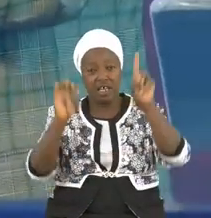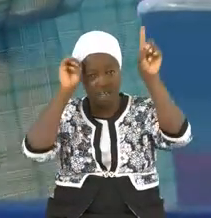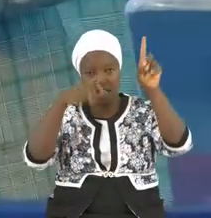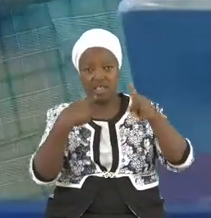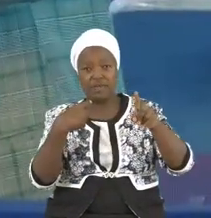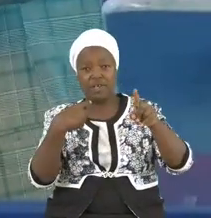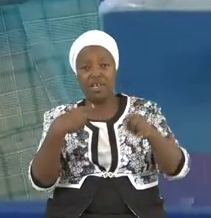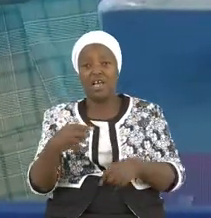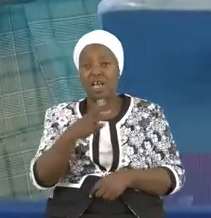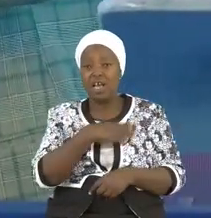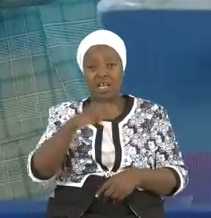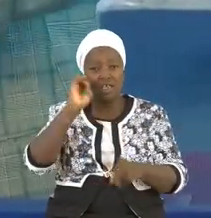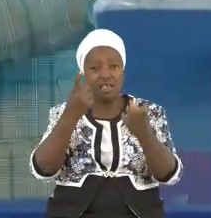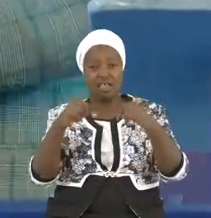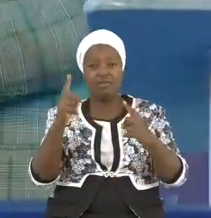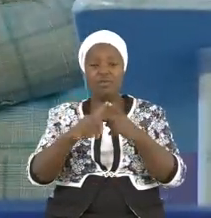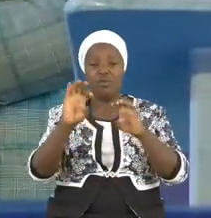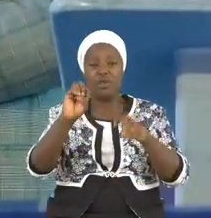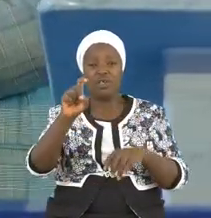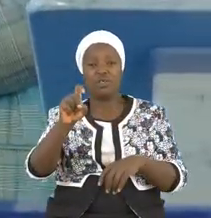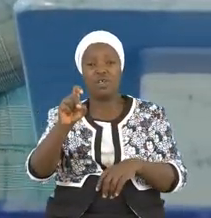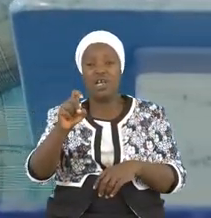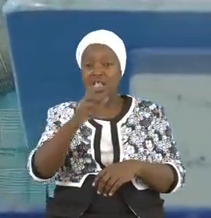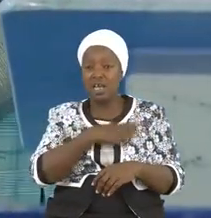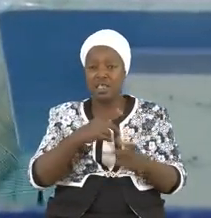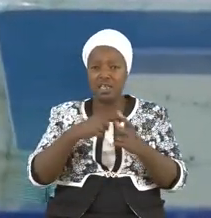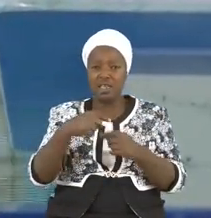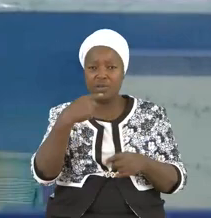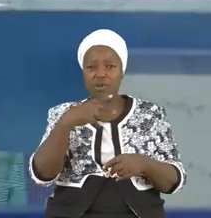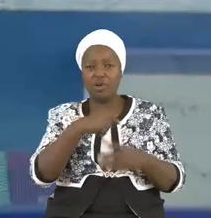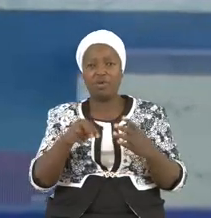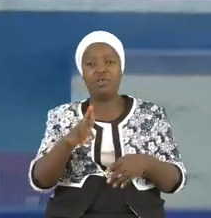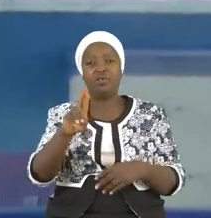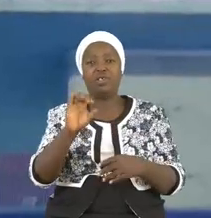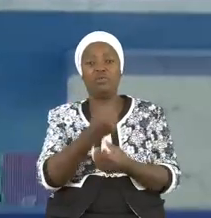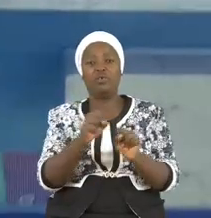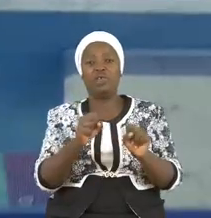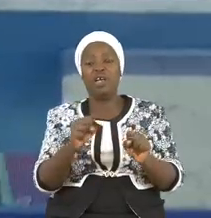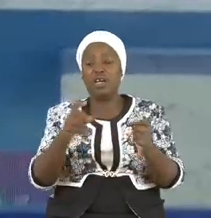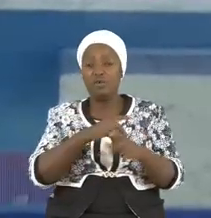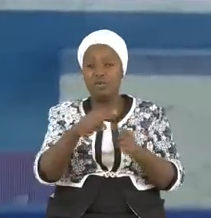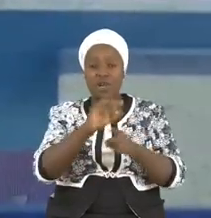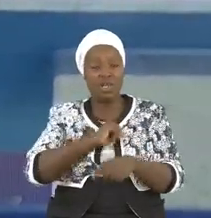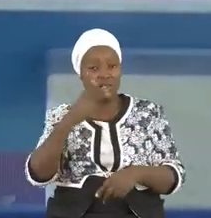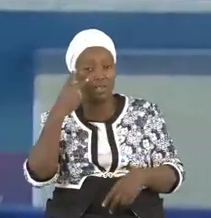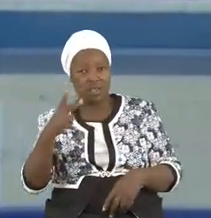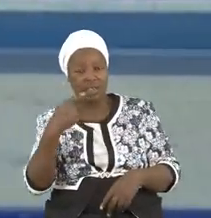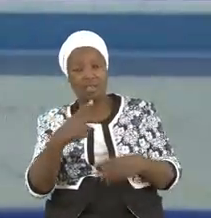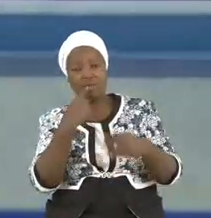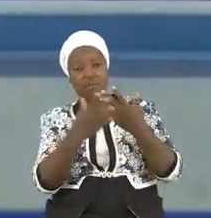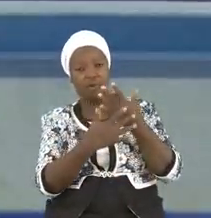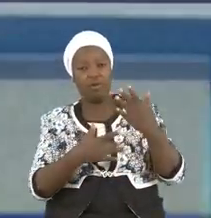came to Exodus, and he spoke about the redemption. When I see the blood, he came